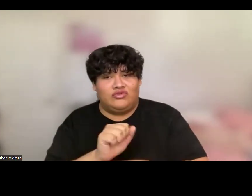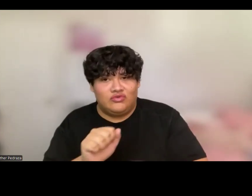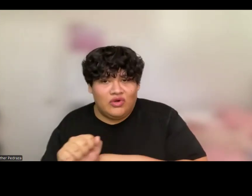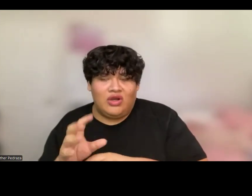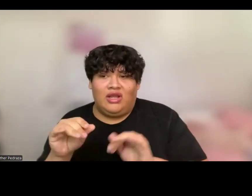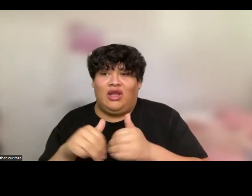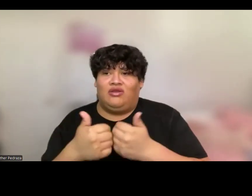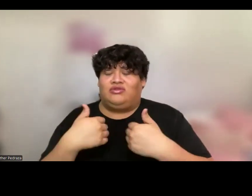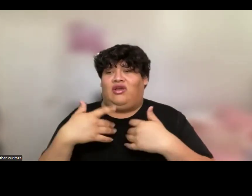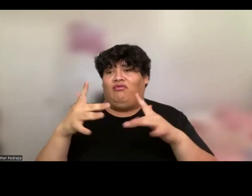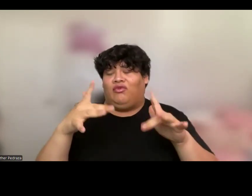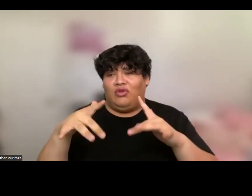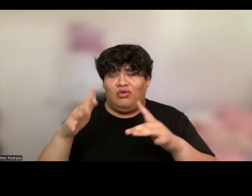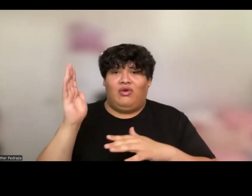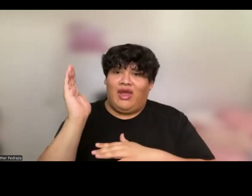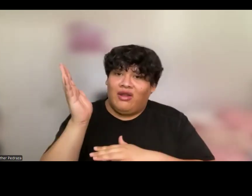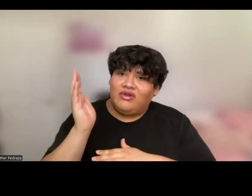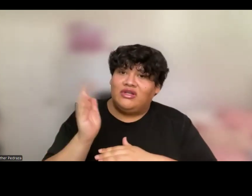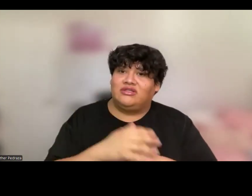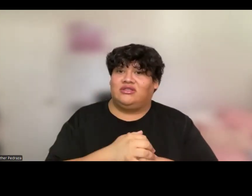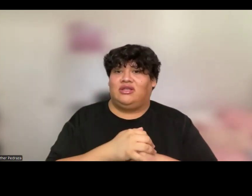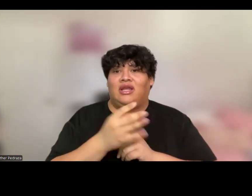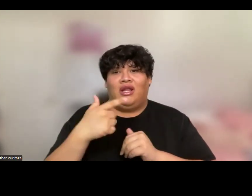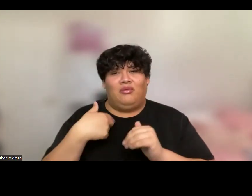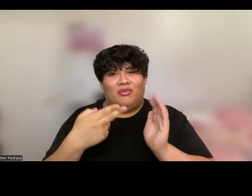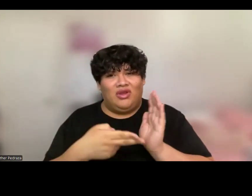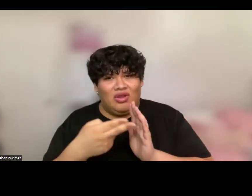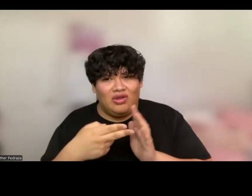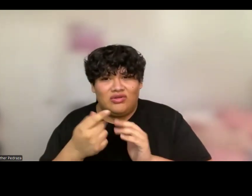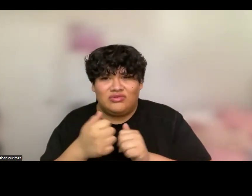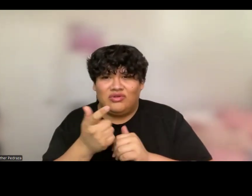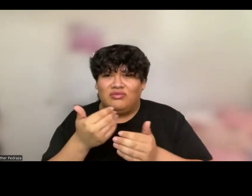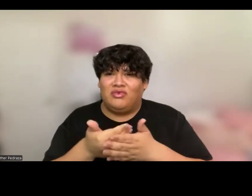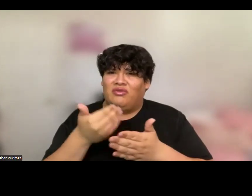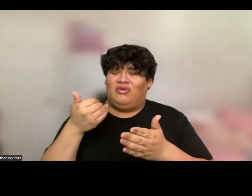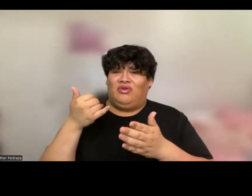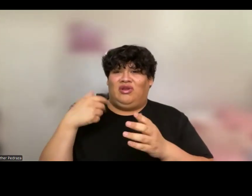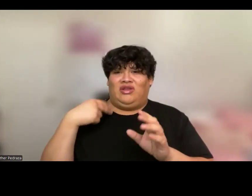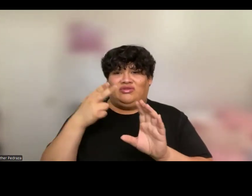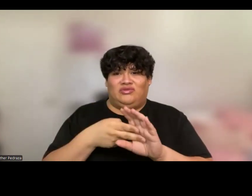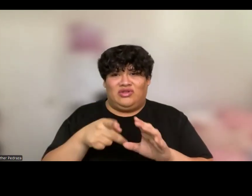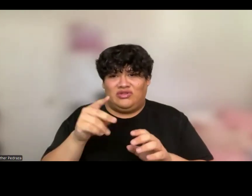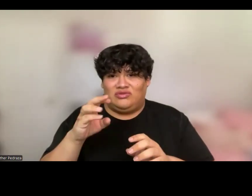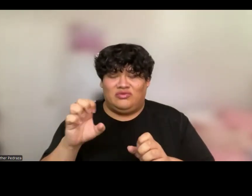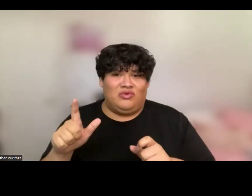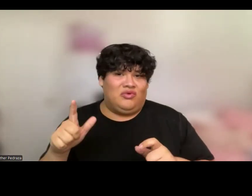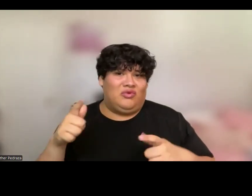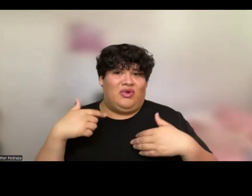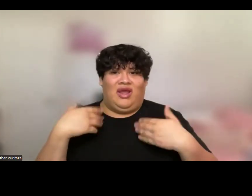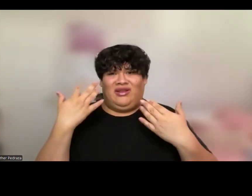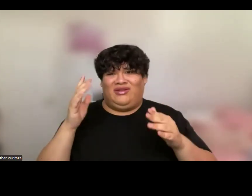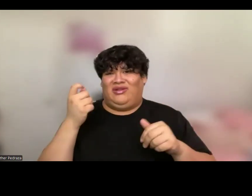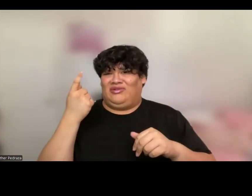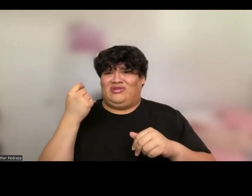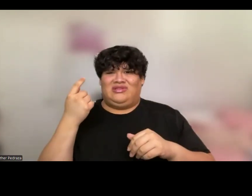works in coordination with local advocates. And I'll be honest, prior to entering this role a few months ago, I didn't fully understand